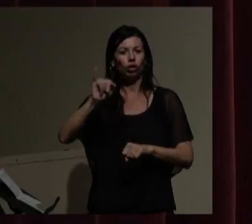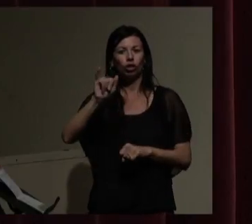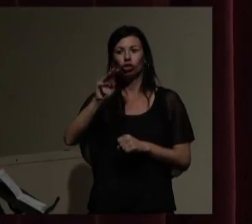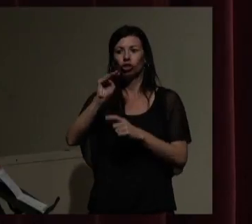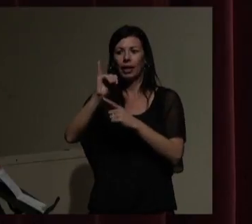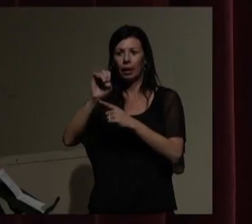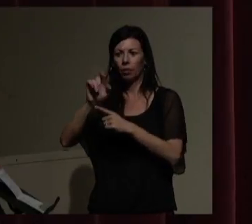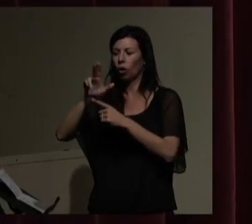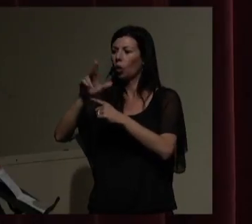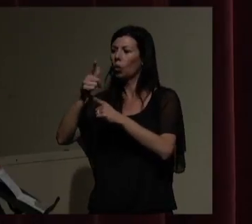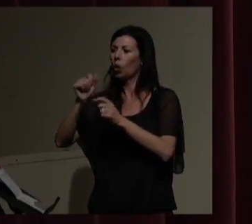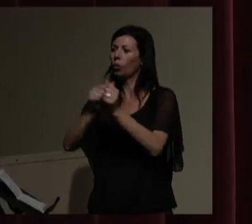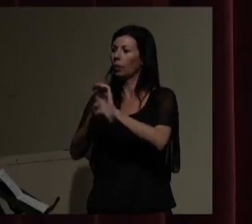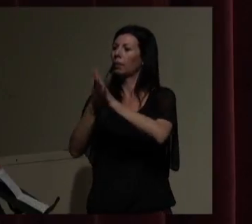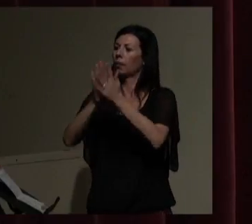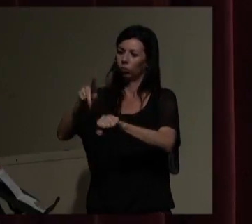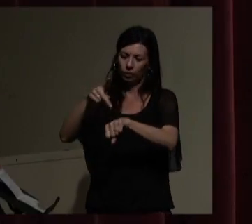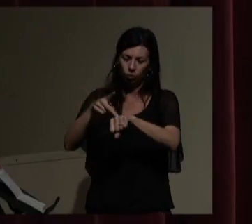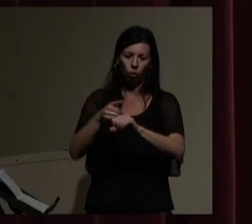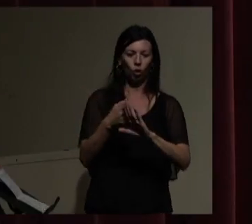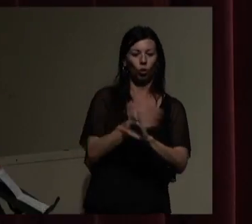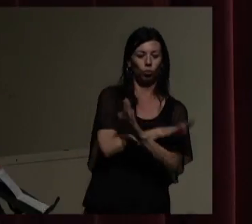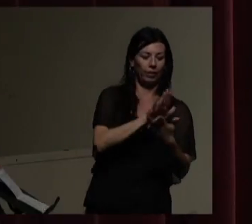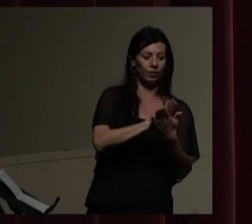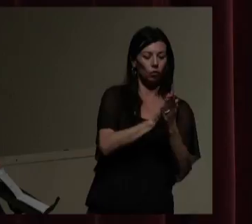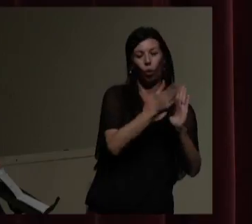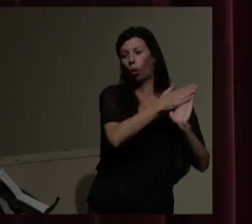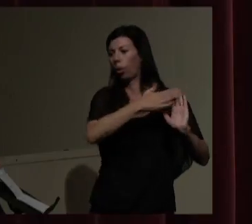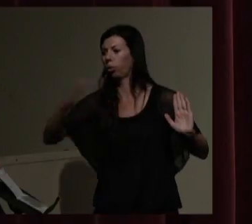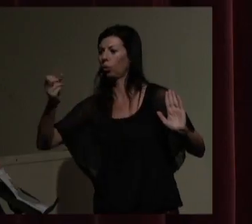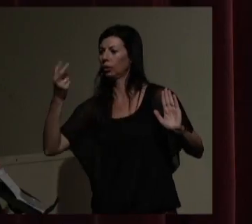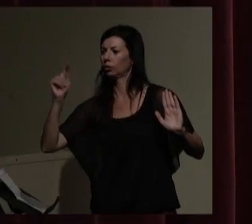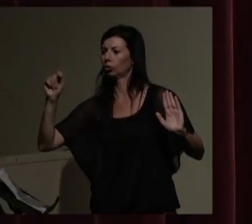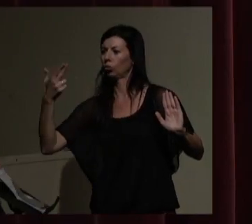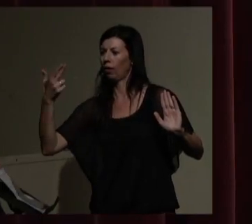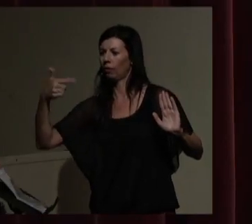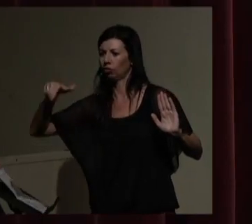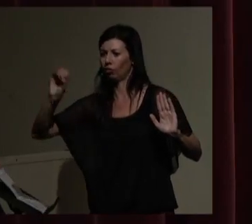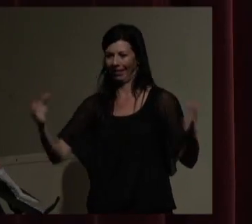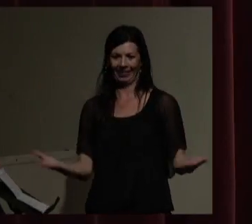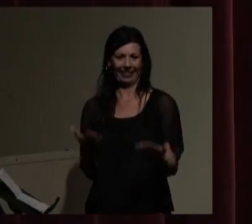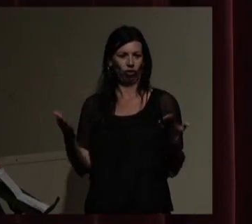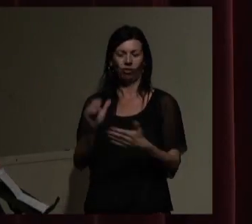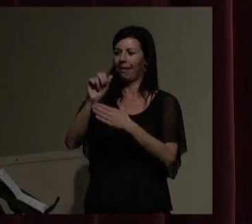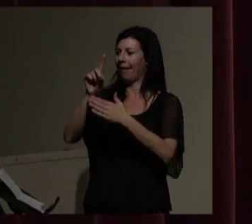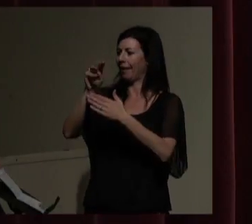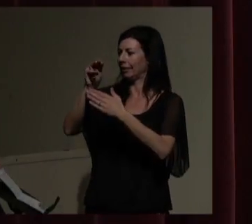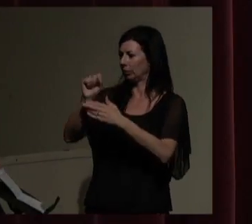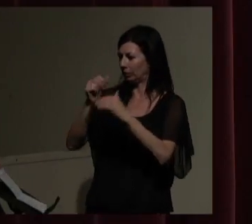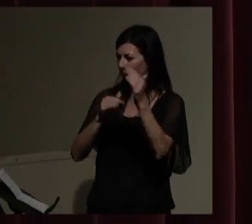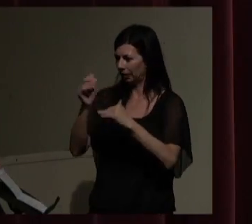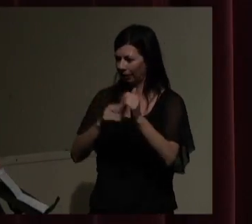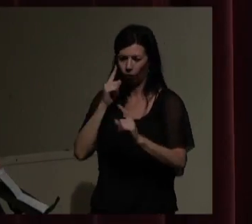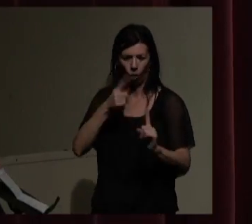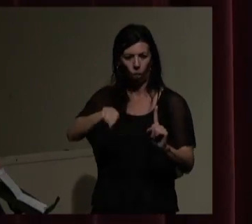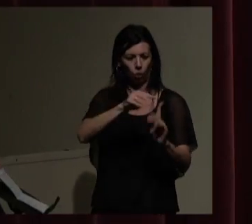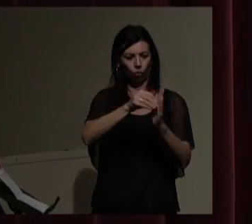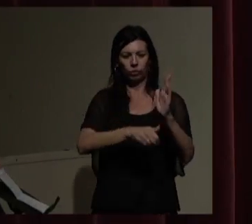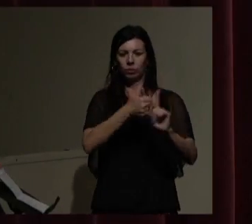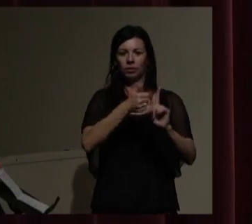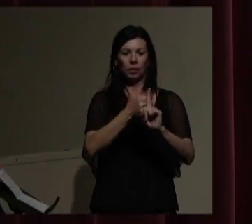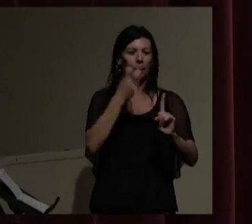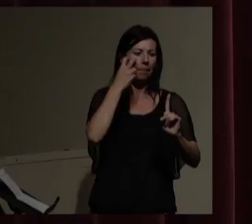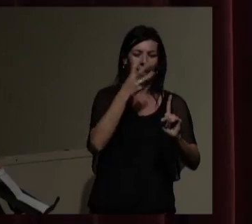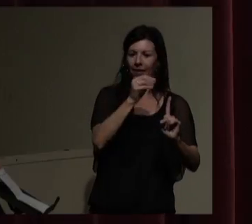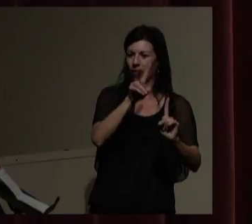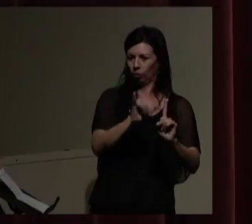she will actually be the principal of the preschool through 12th grade here in the Adams building for our students who are blind, visually impaired. So there'll be three of us here,